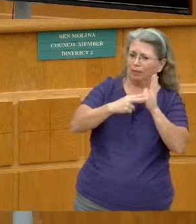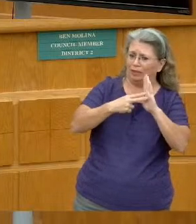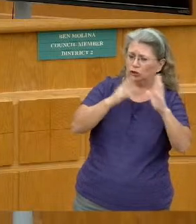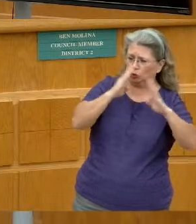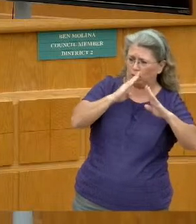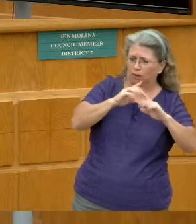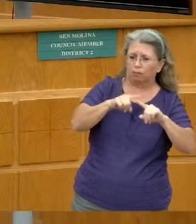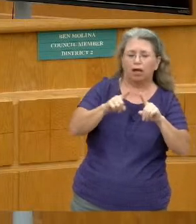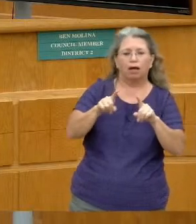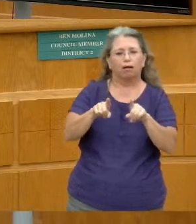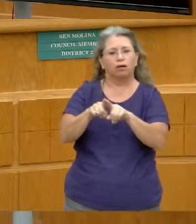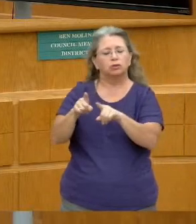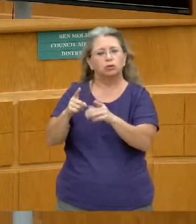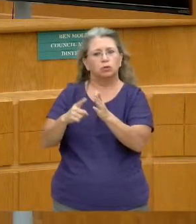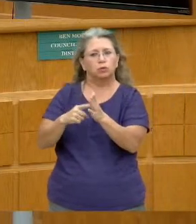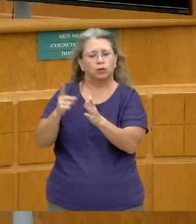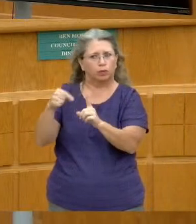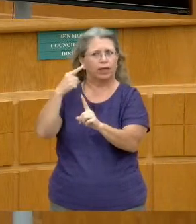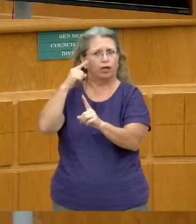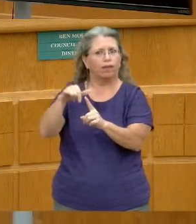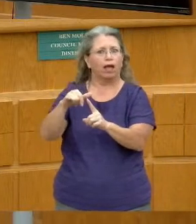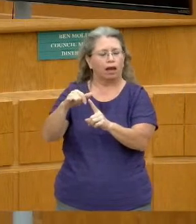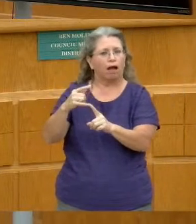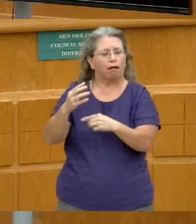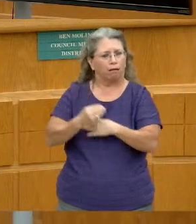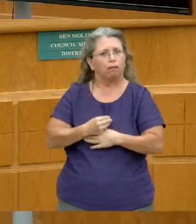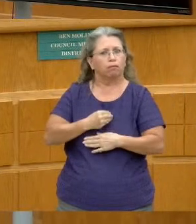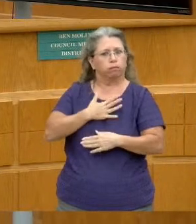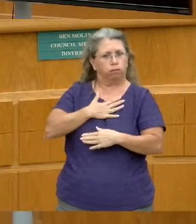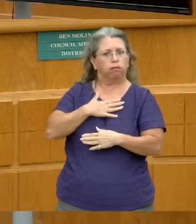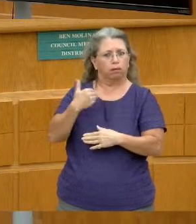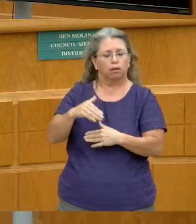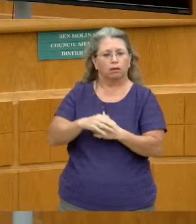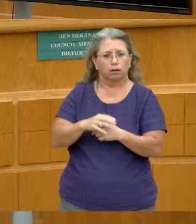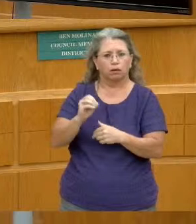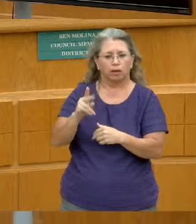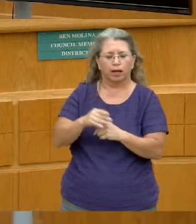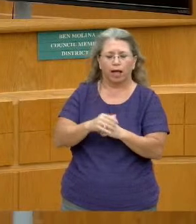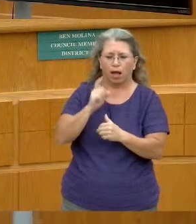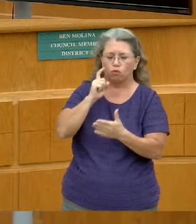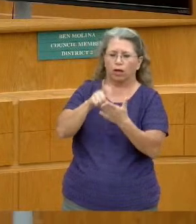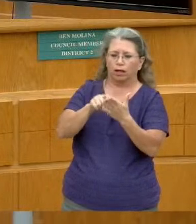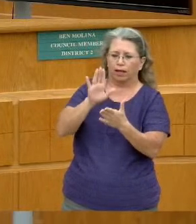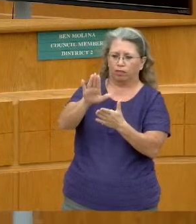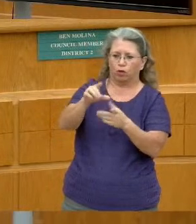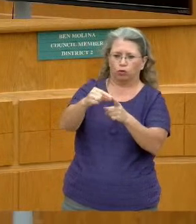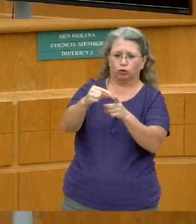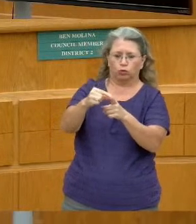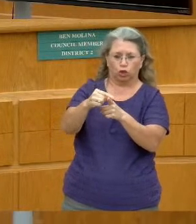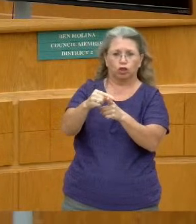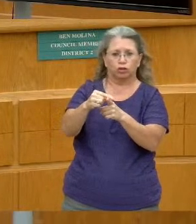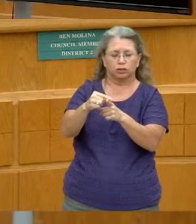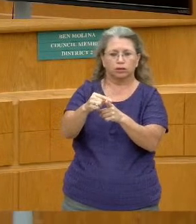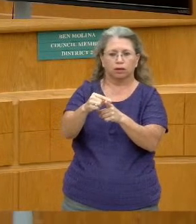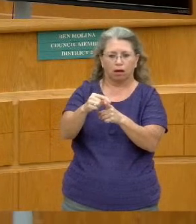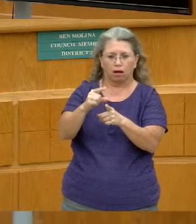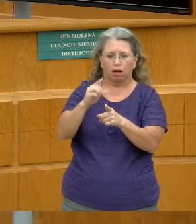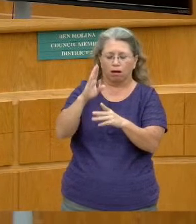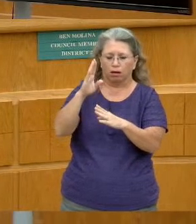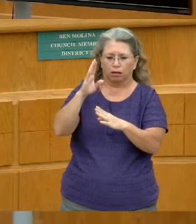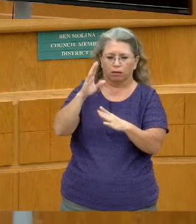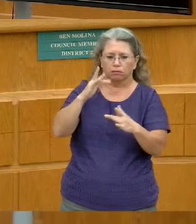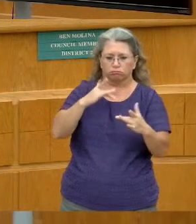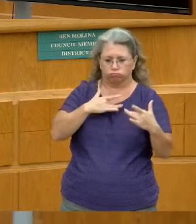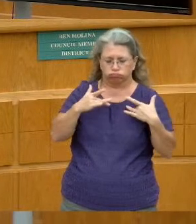creates inspiration. And so while I recognize that those are words that signal alarm and concern, I know